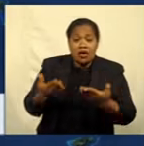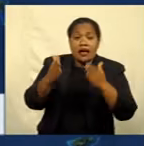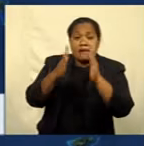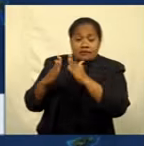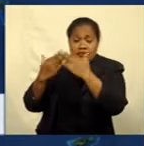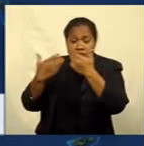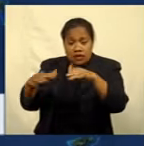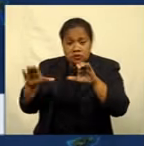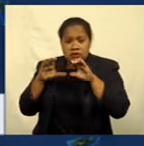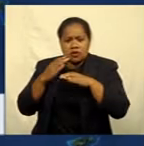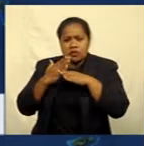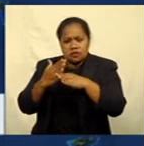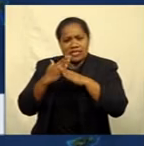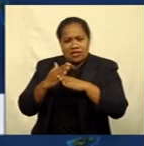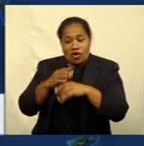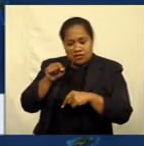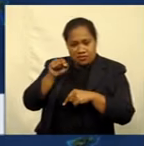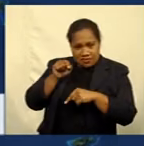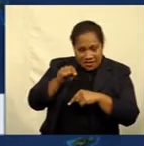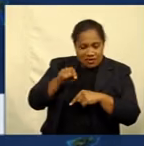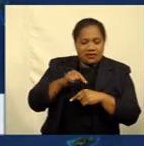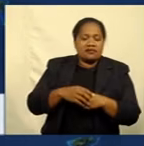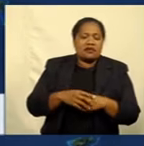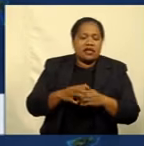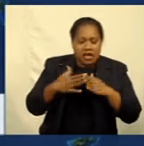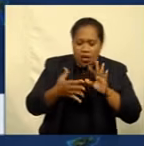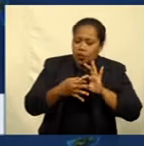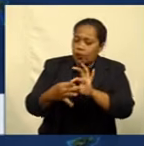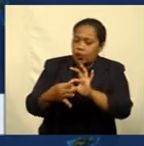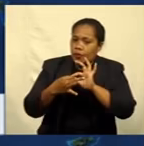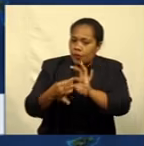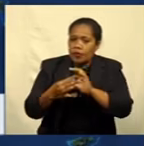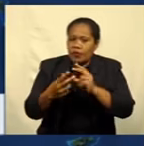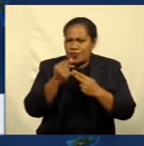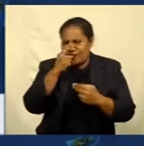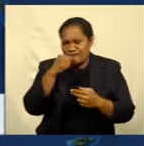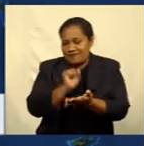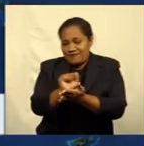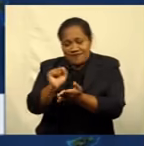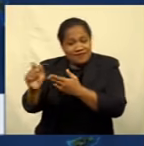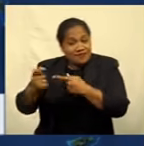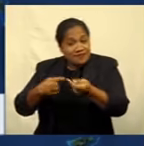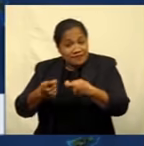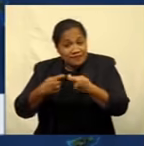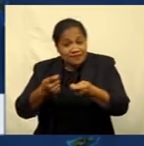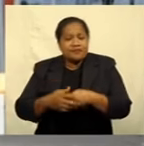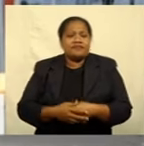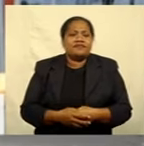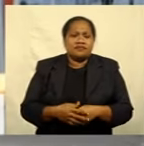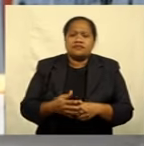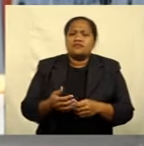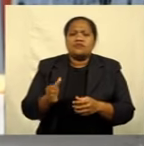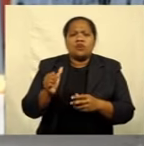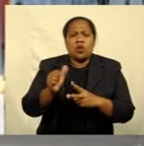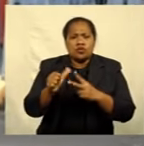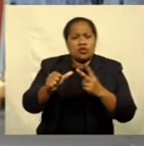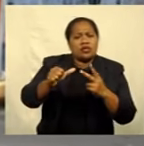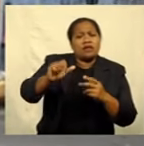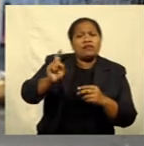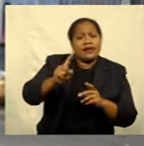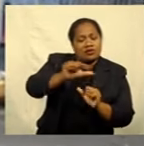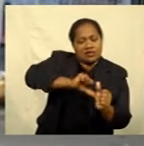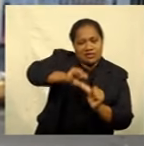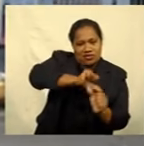this directive. And they have been working closely with the market vendors and the vendor association. The Market